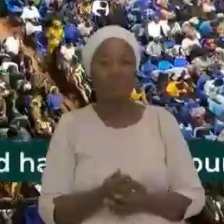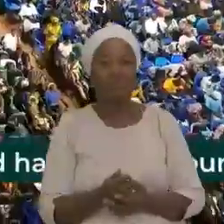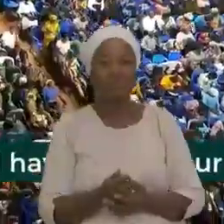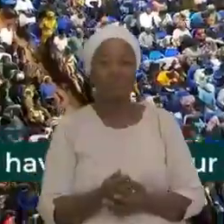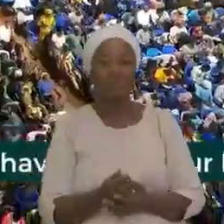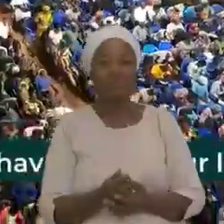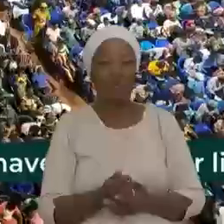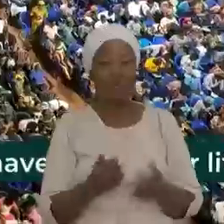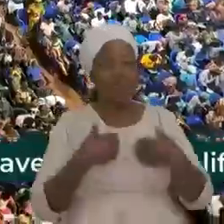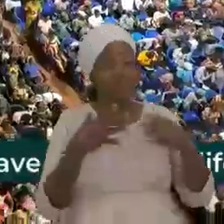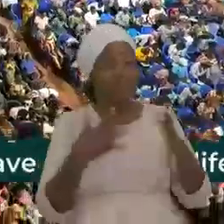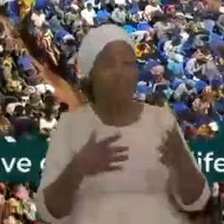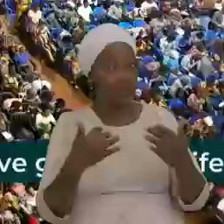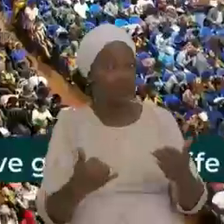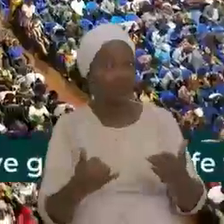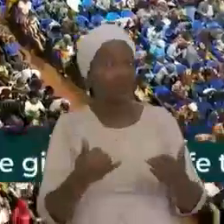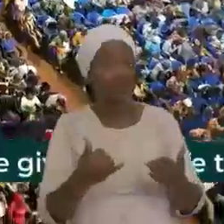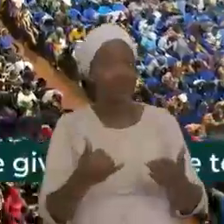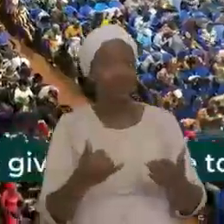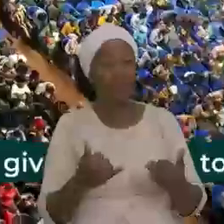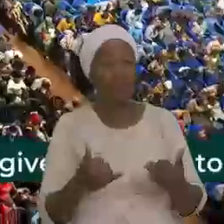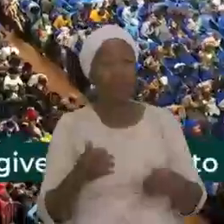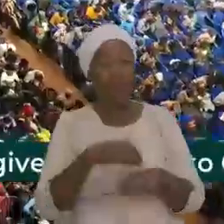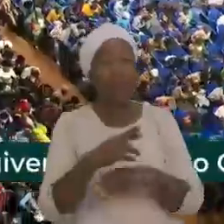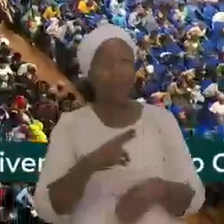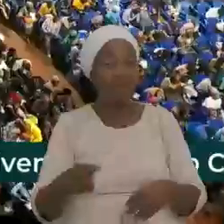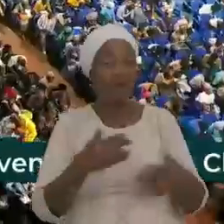Have you finished there at the right side?